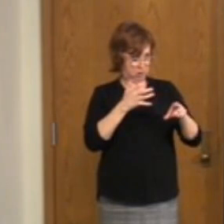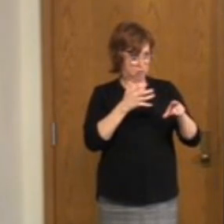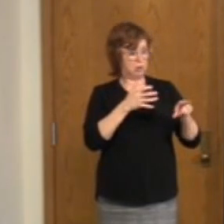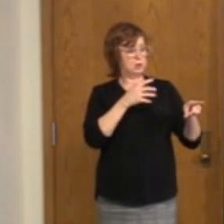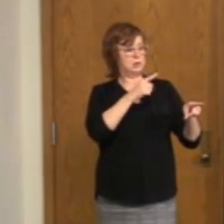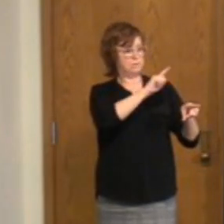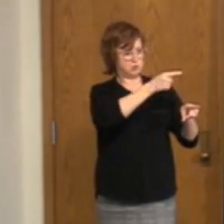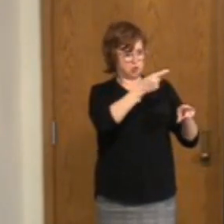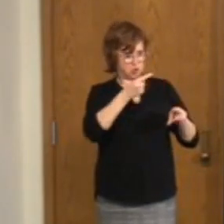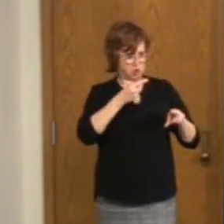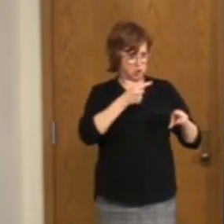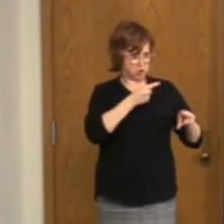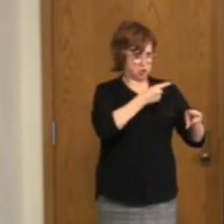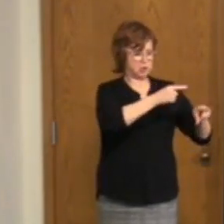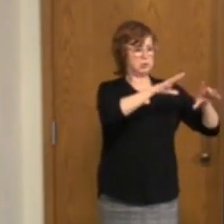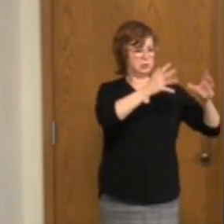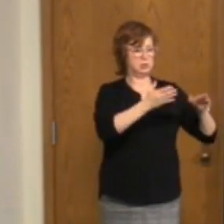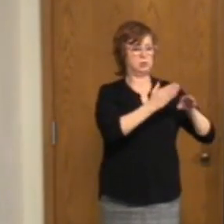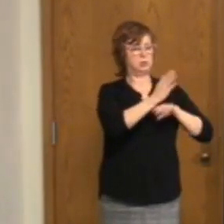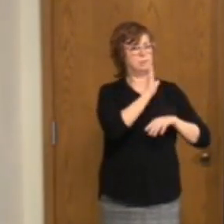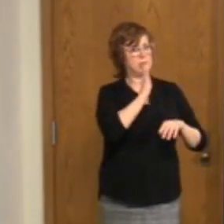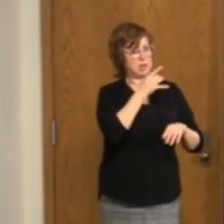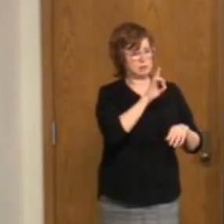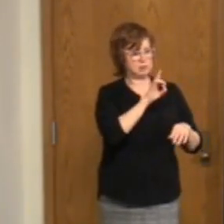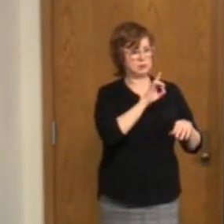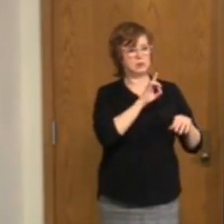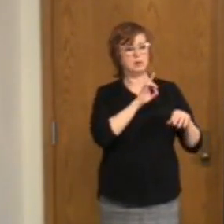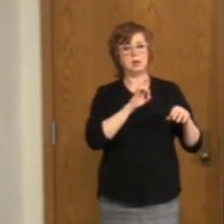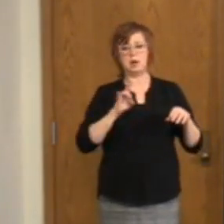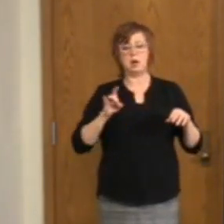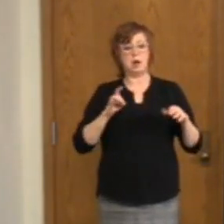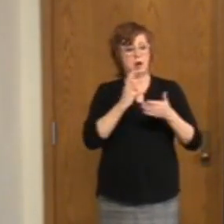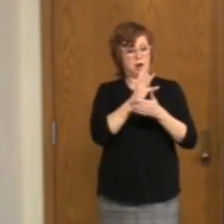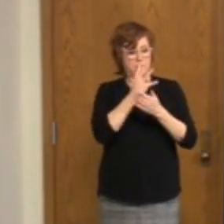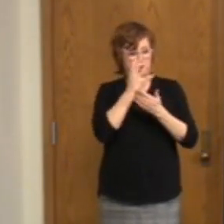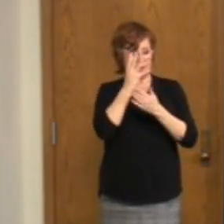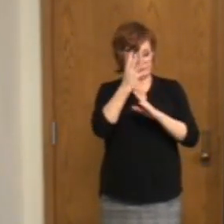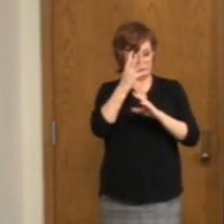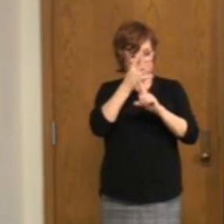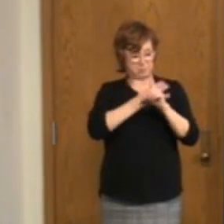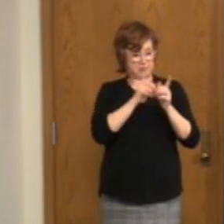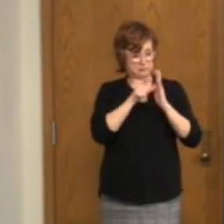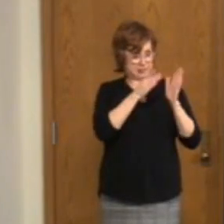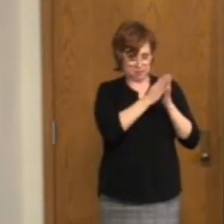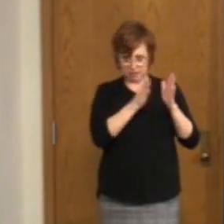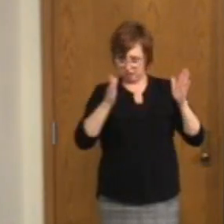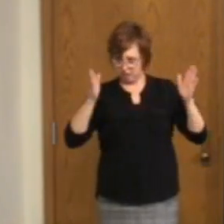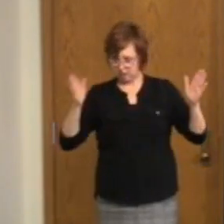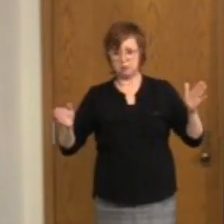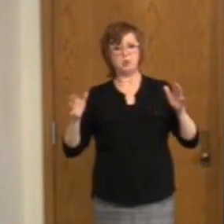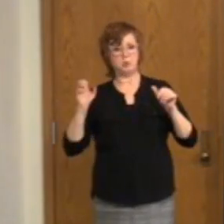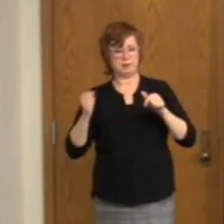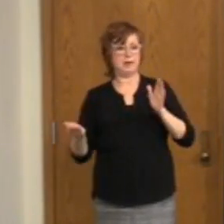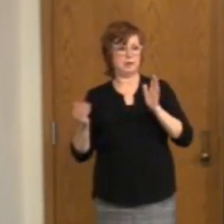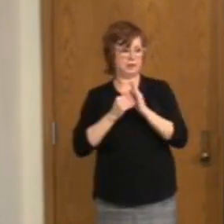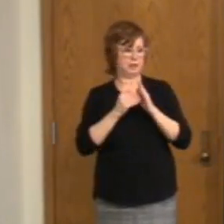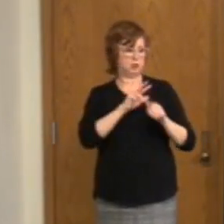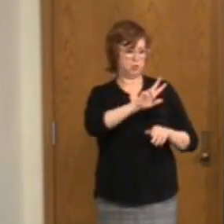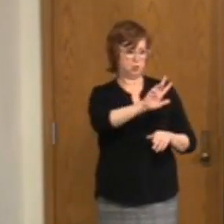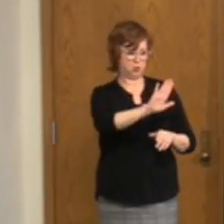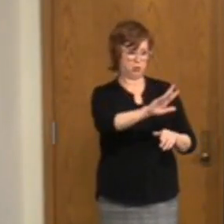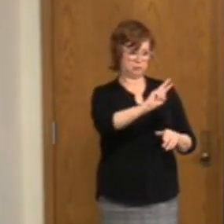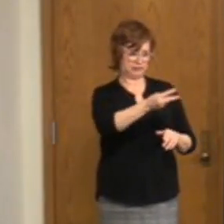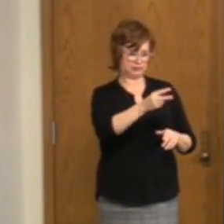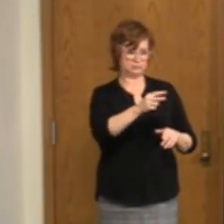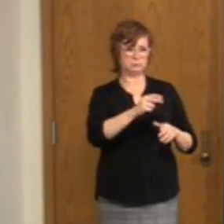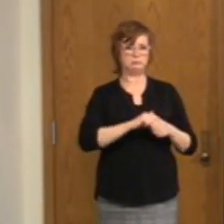covered. And then there's strong evidence that giving the second dose 4 months out is perfectly safe and effective. But we are